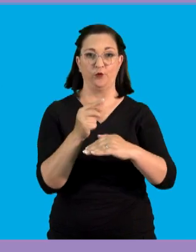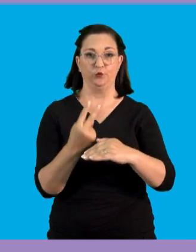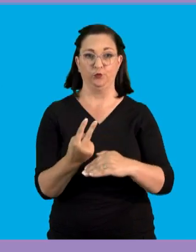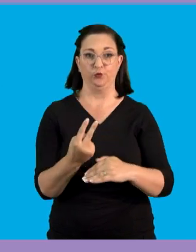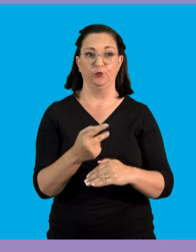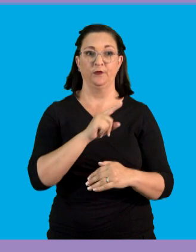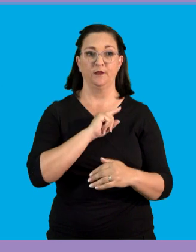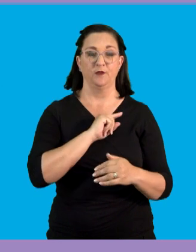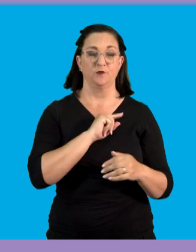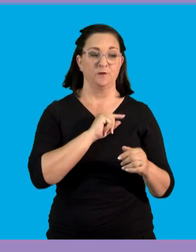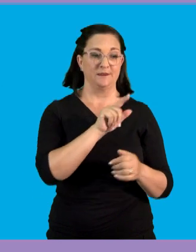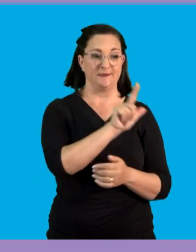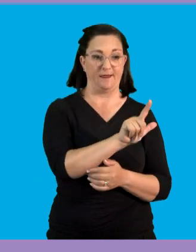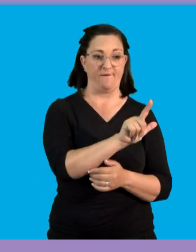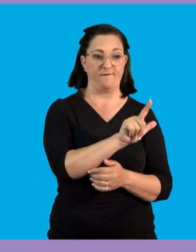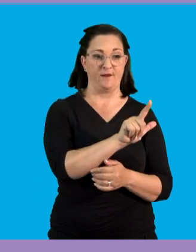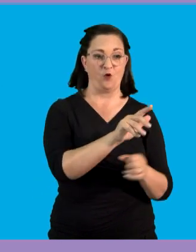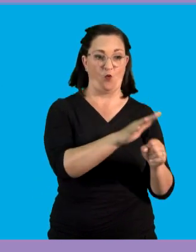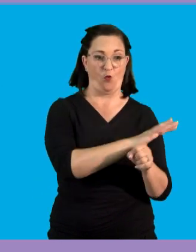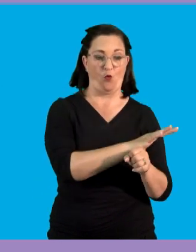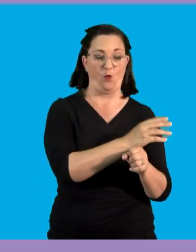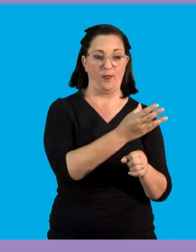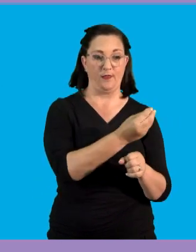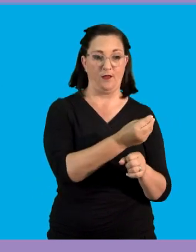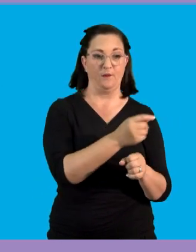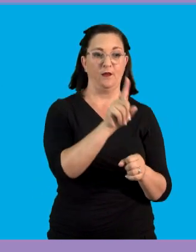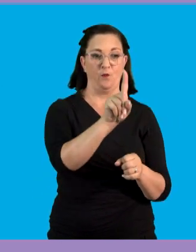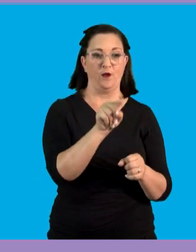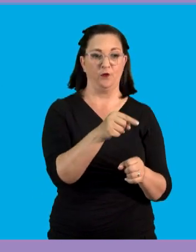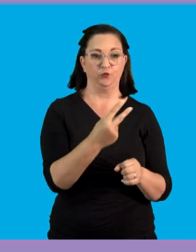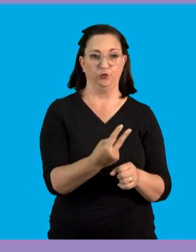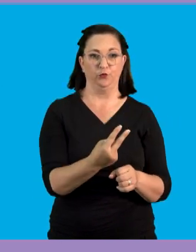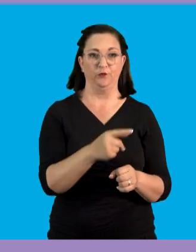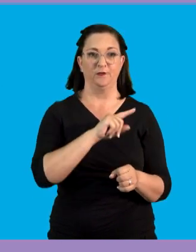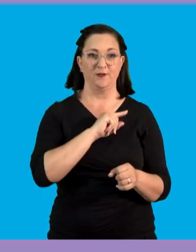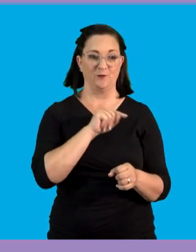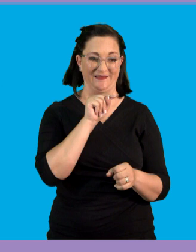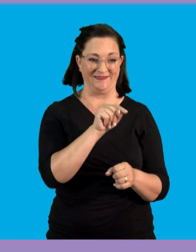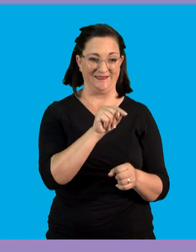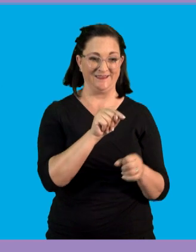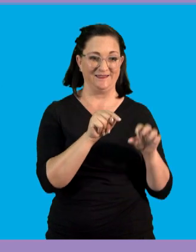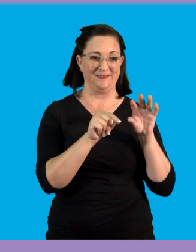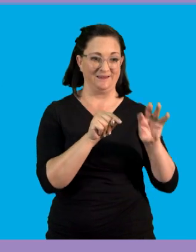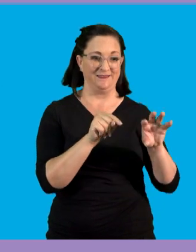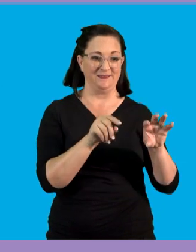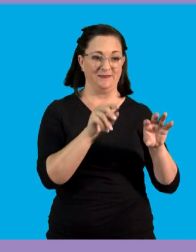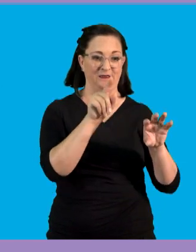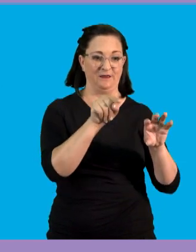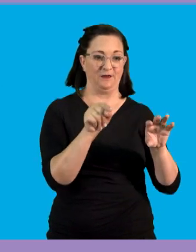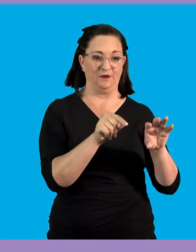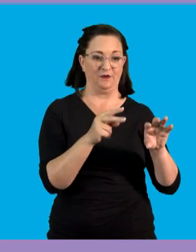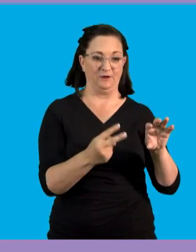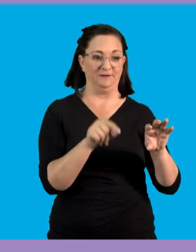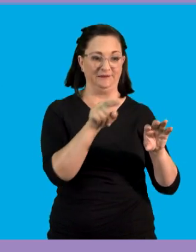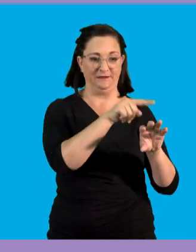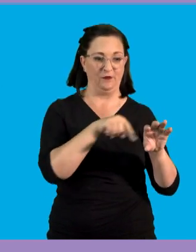that gives us 7 wholes and 1 half. And we call this a mixed fraction. Why do we call it a